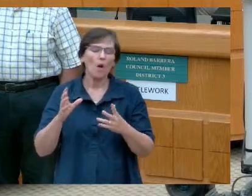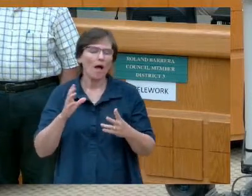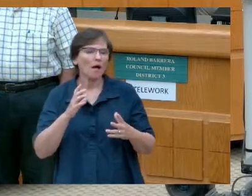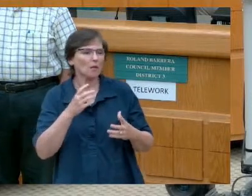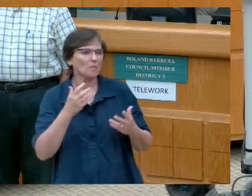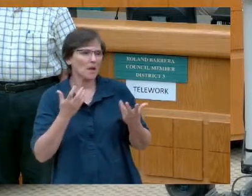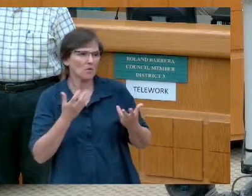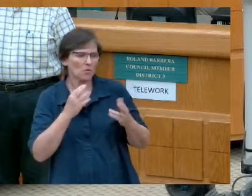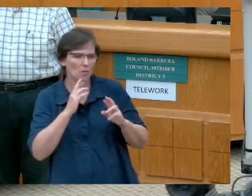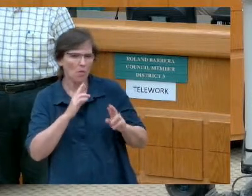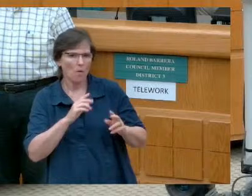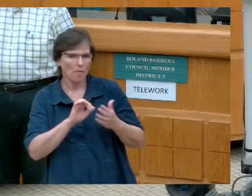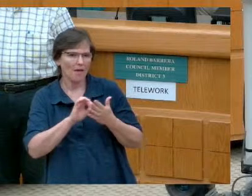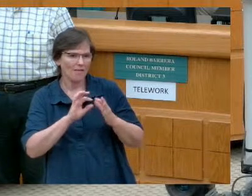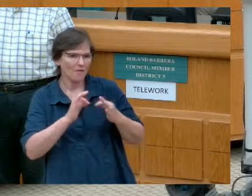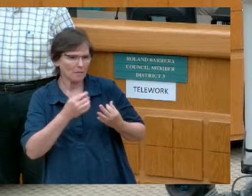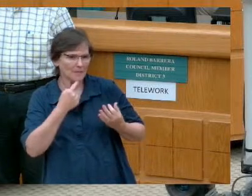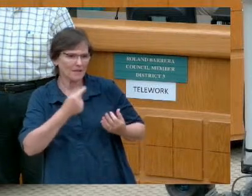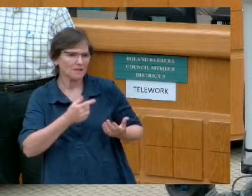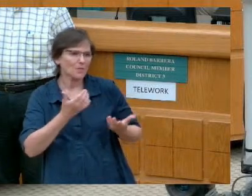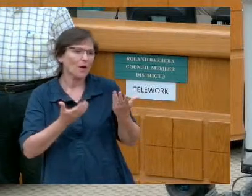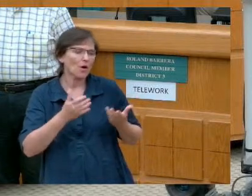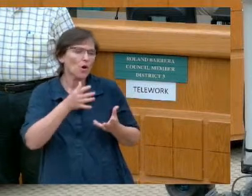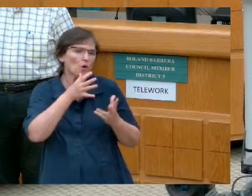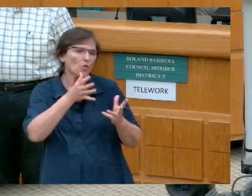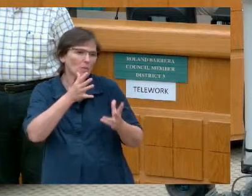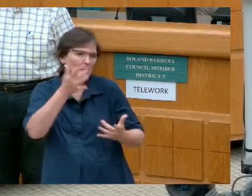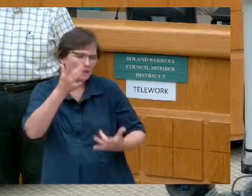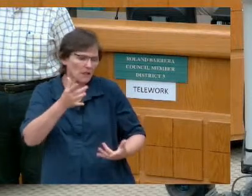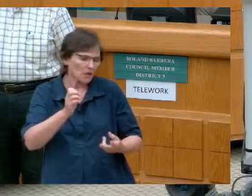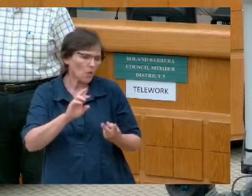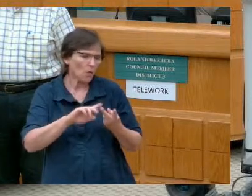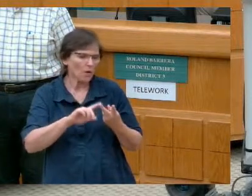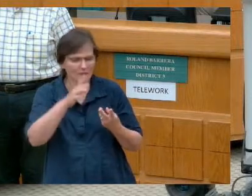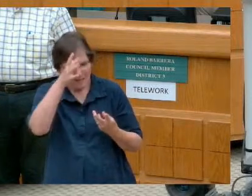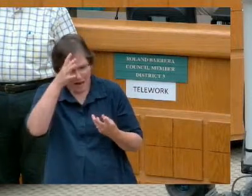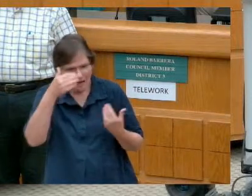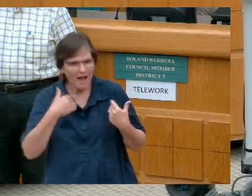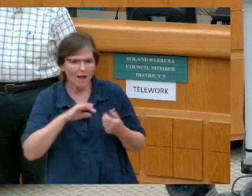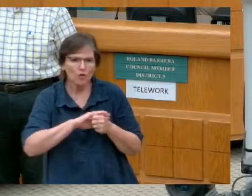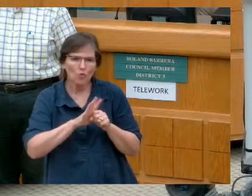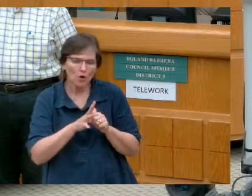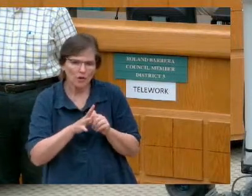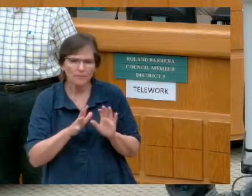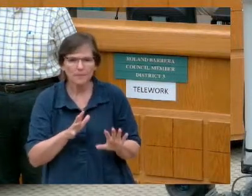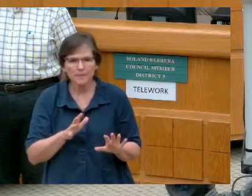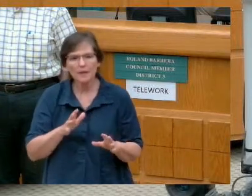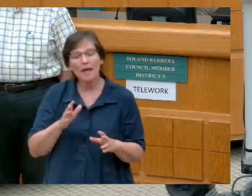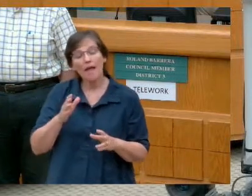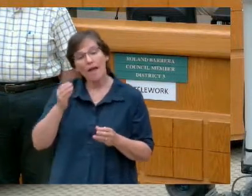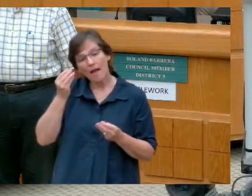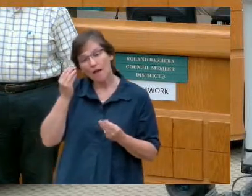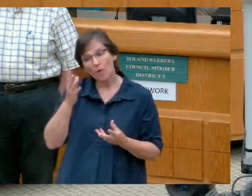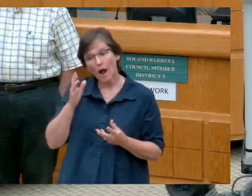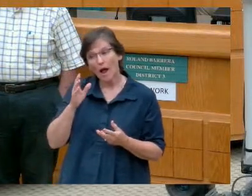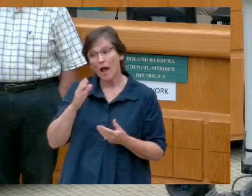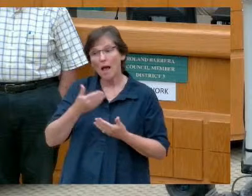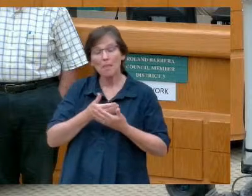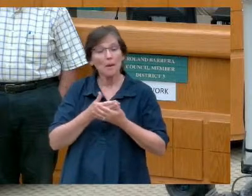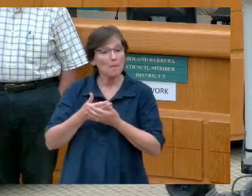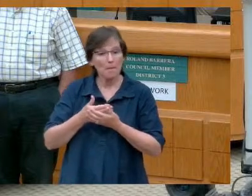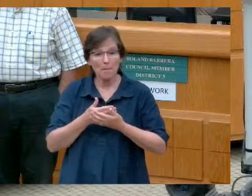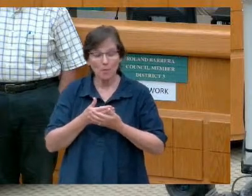seeing that. So we're, again, trying to remind them, the babies don't necessarily have to get COVID-19. If you can